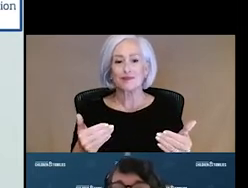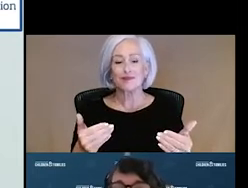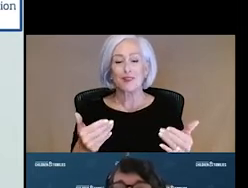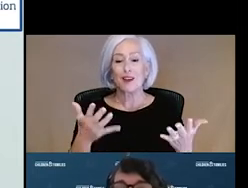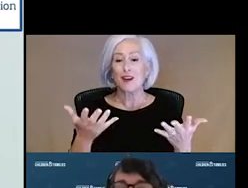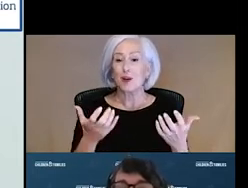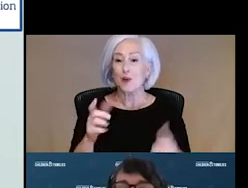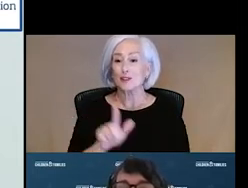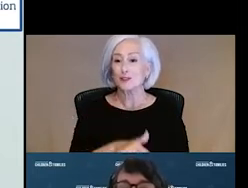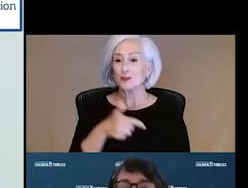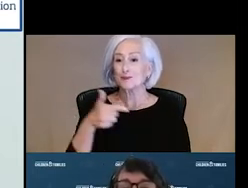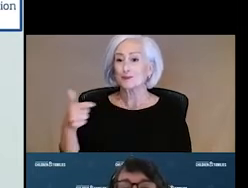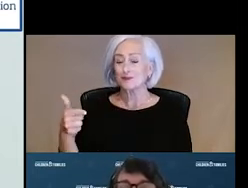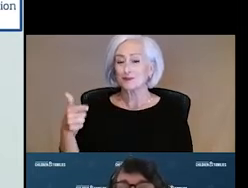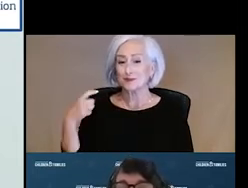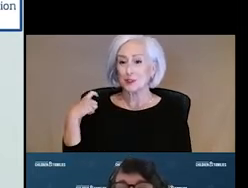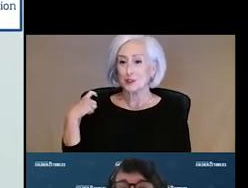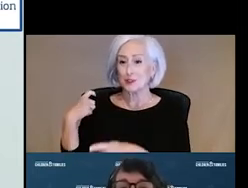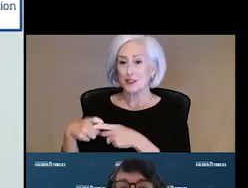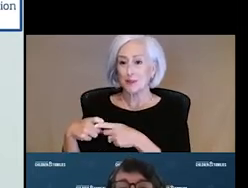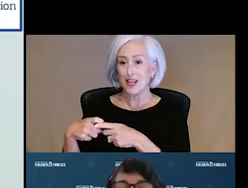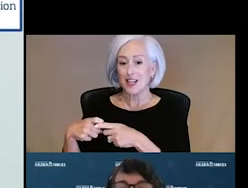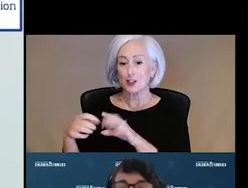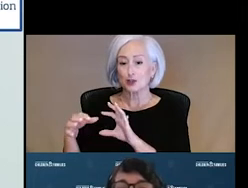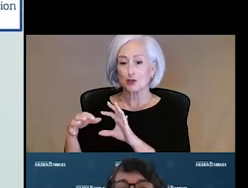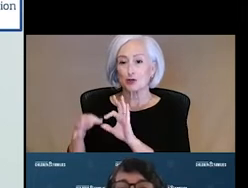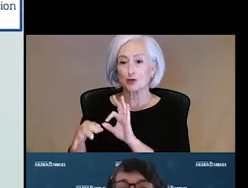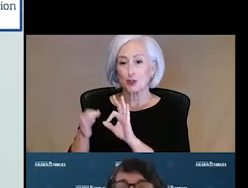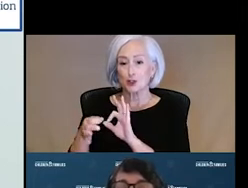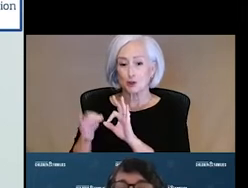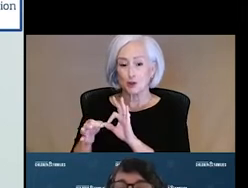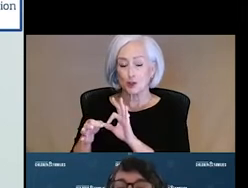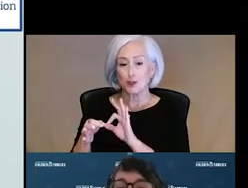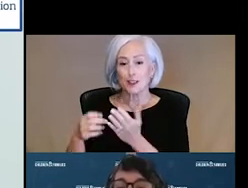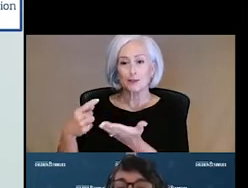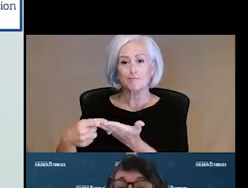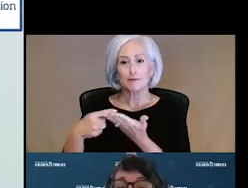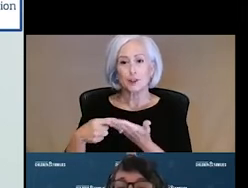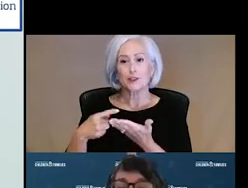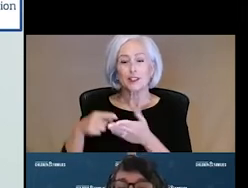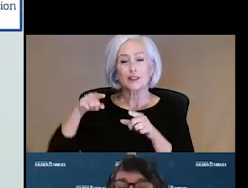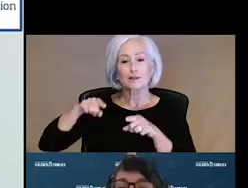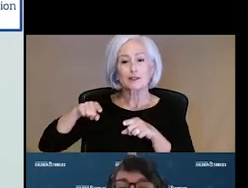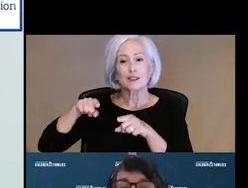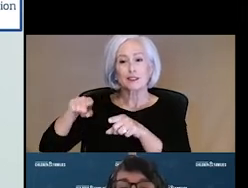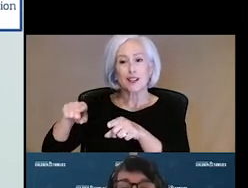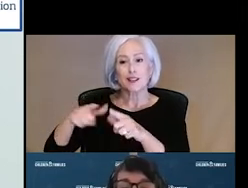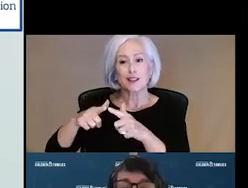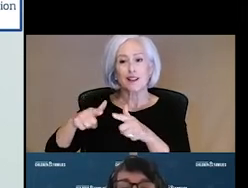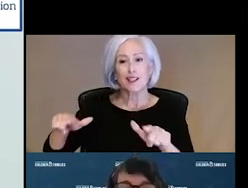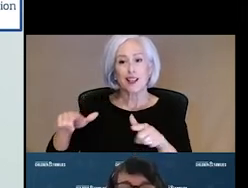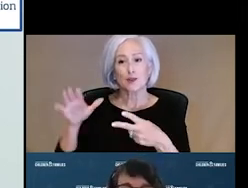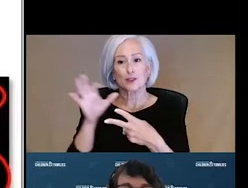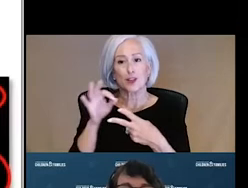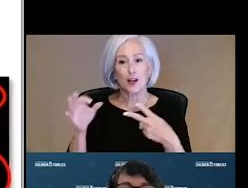to our Spanish translator to talk to you about the simultaneous language option we have today.